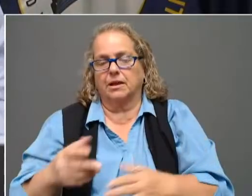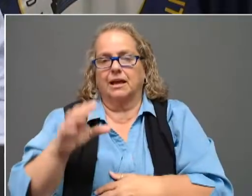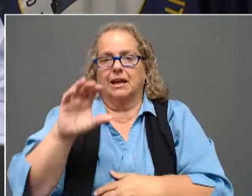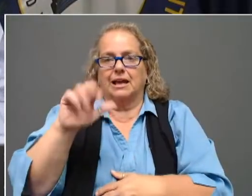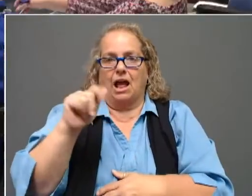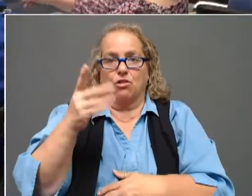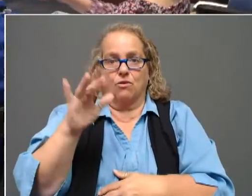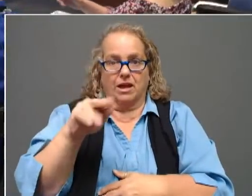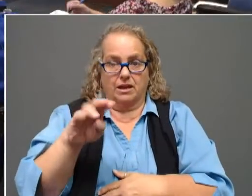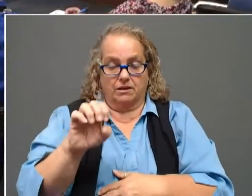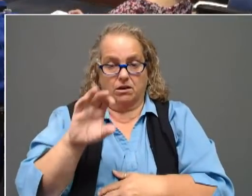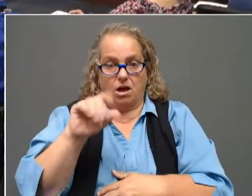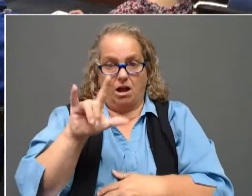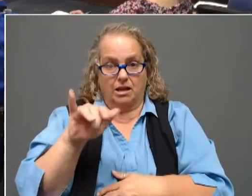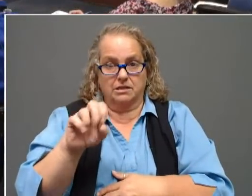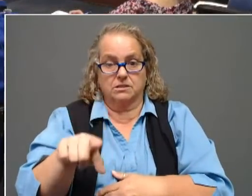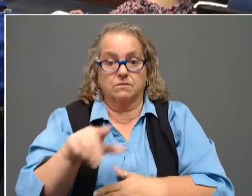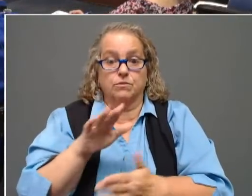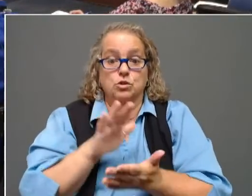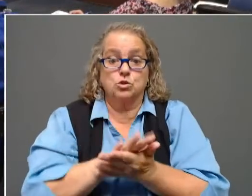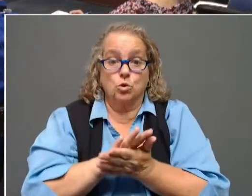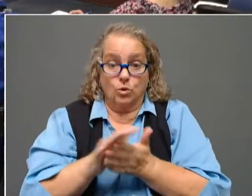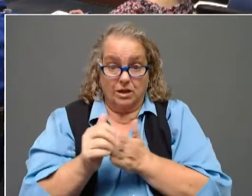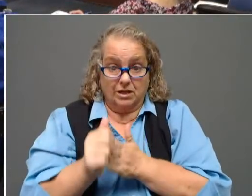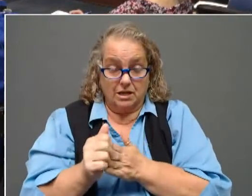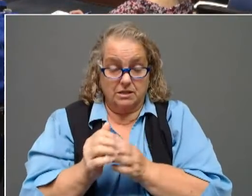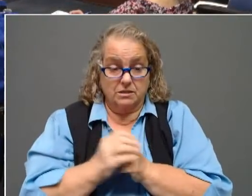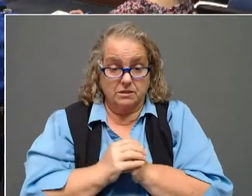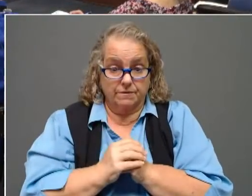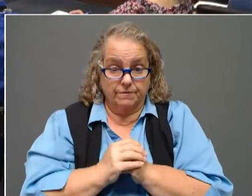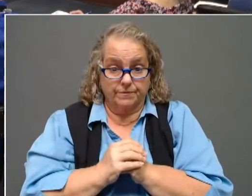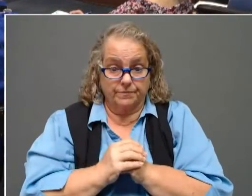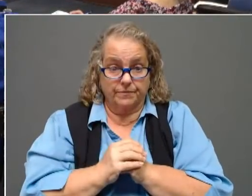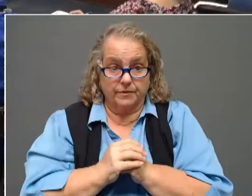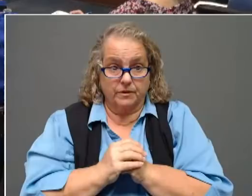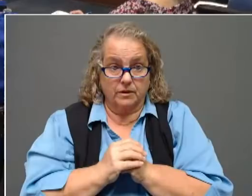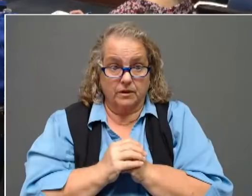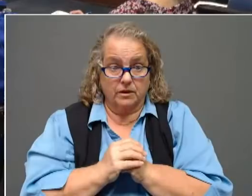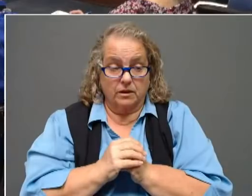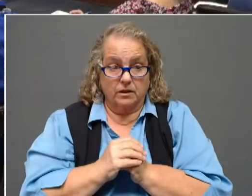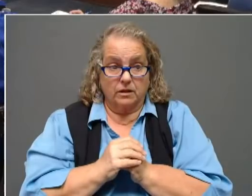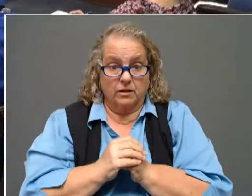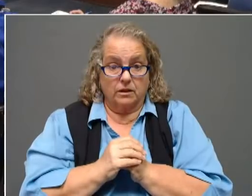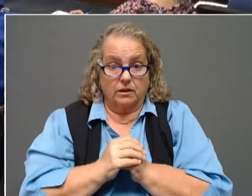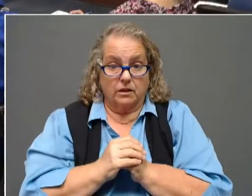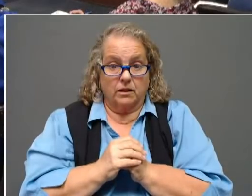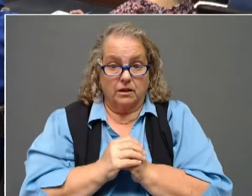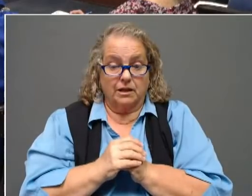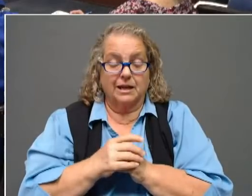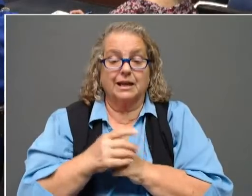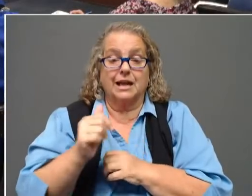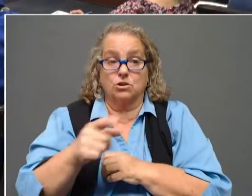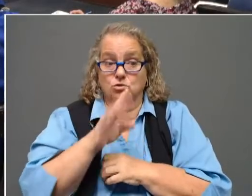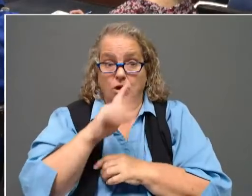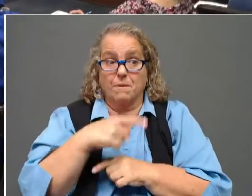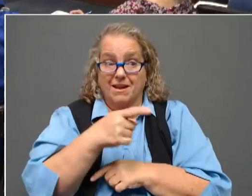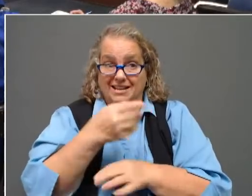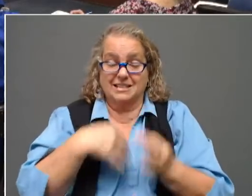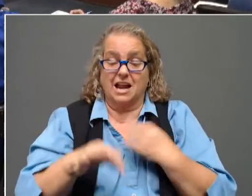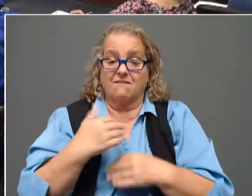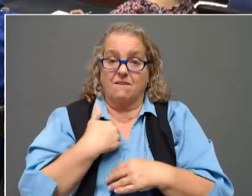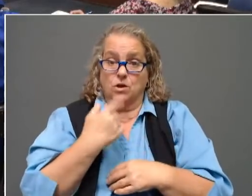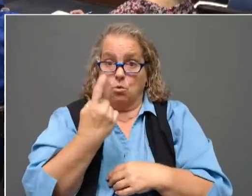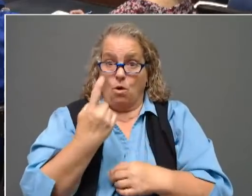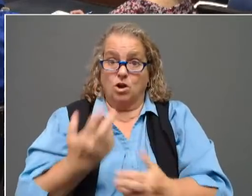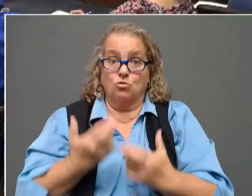school guidance, can you talk about the reasoning in here of having, instead of just one recommendation that everyone be masked, having